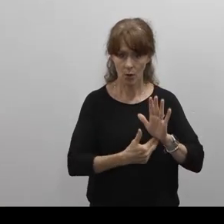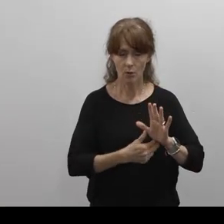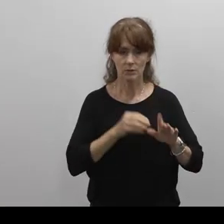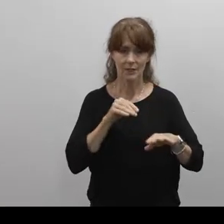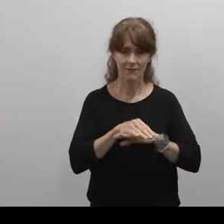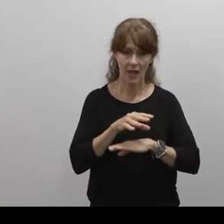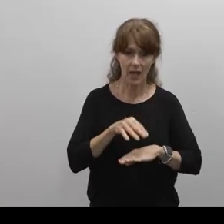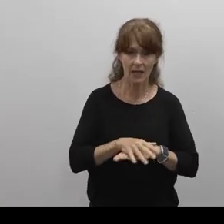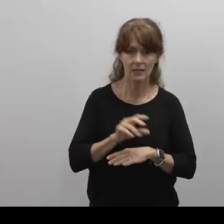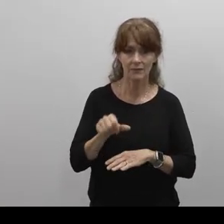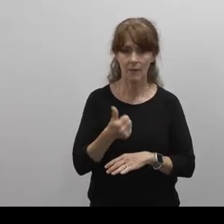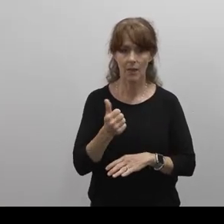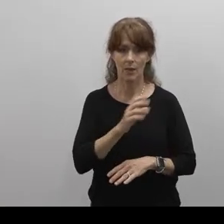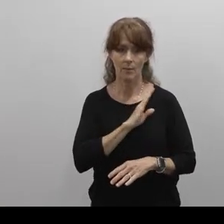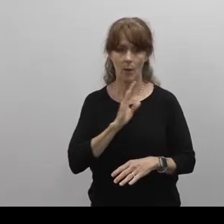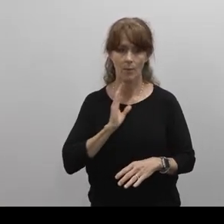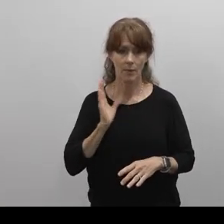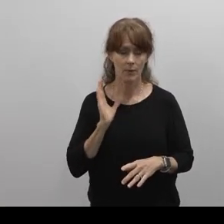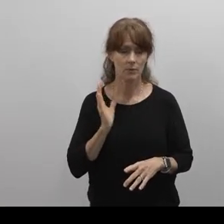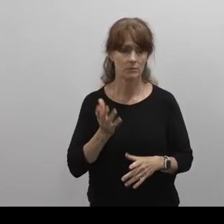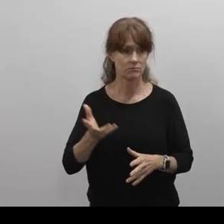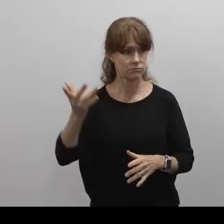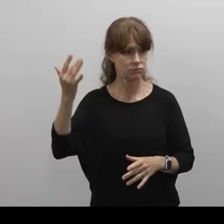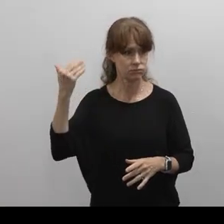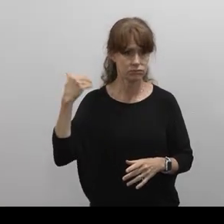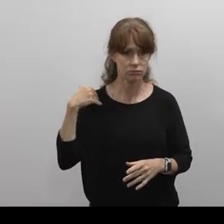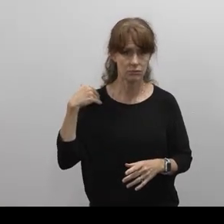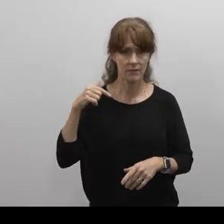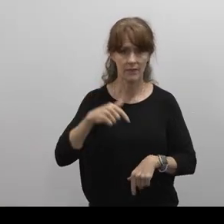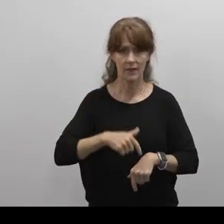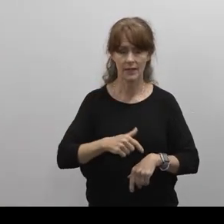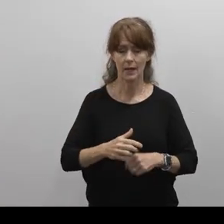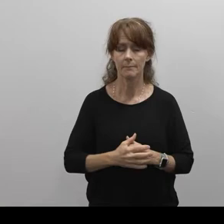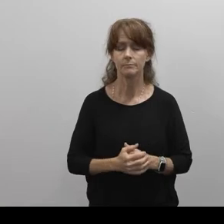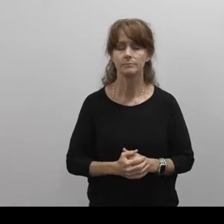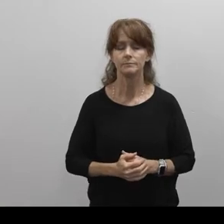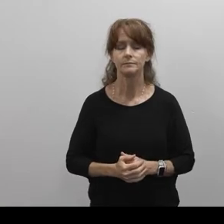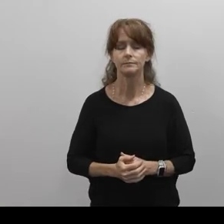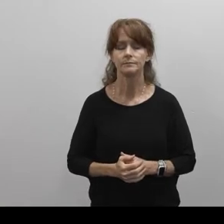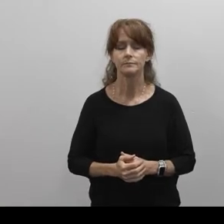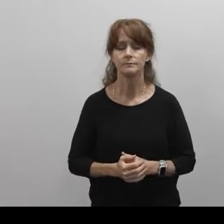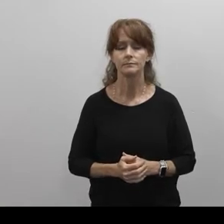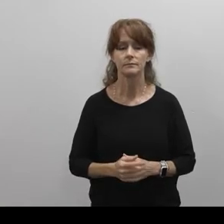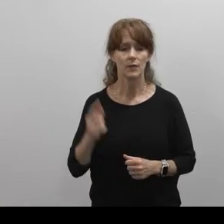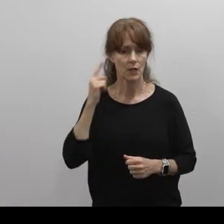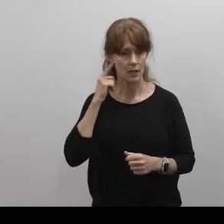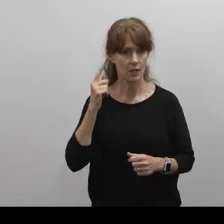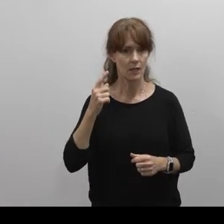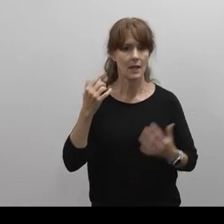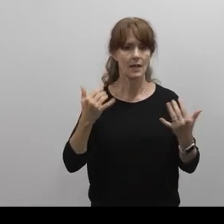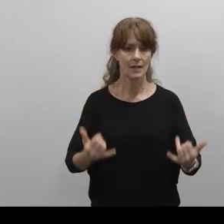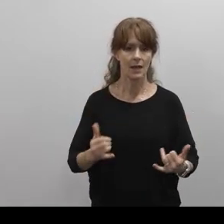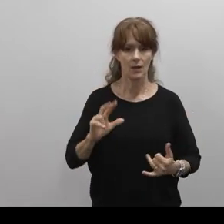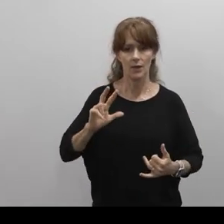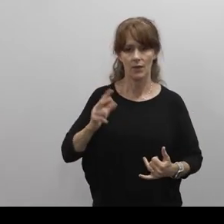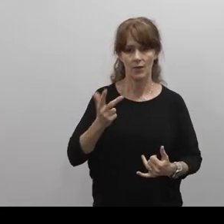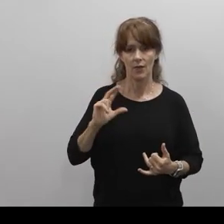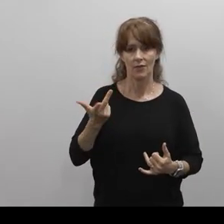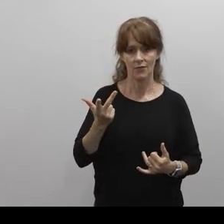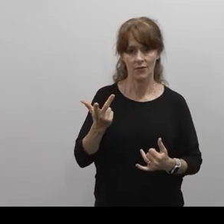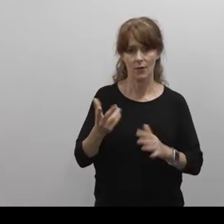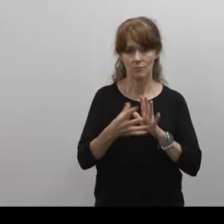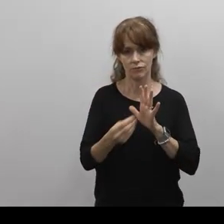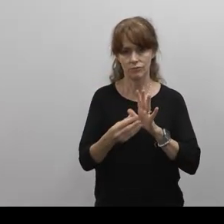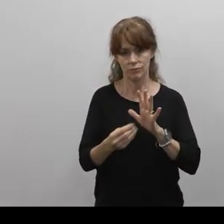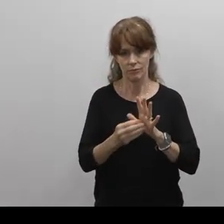advice from other board members who had served prior to that time. And you'll hear me say that we're now in the third iteration of that board